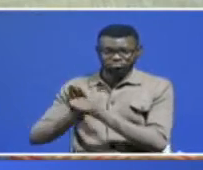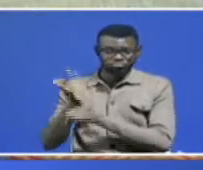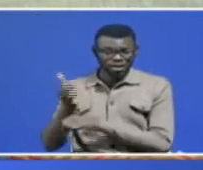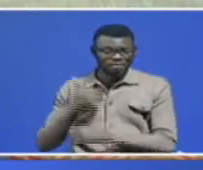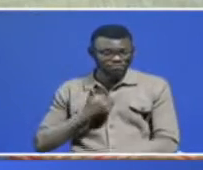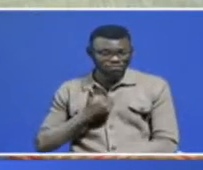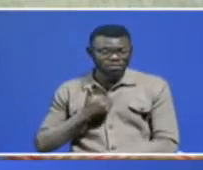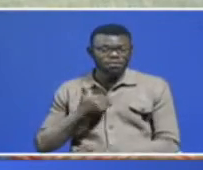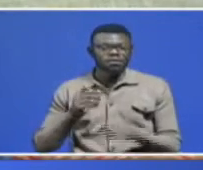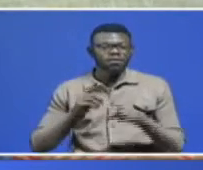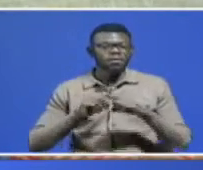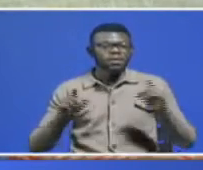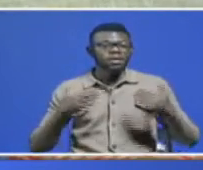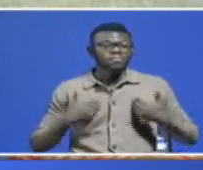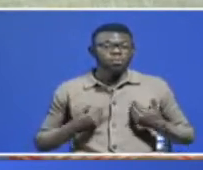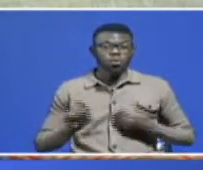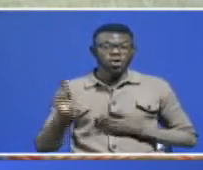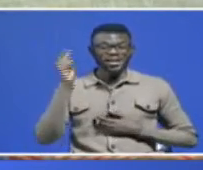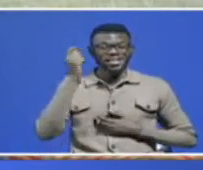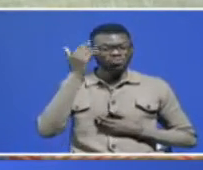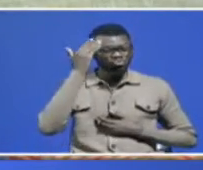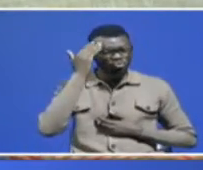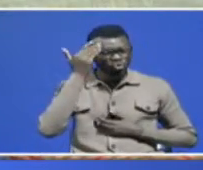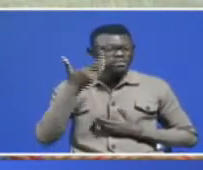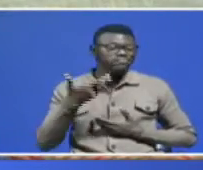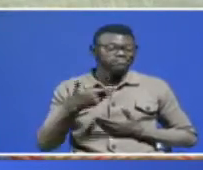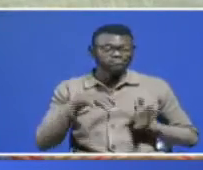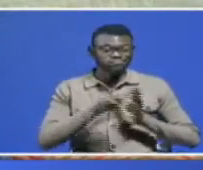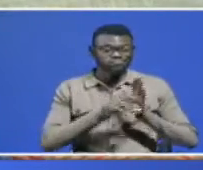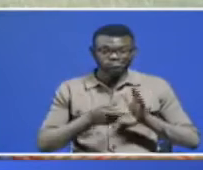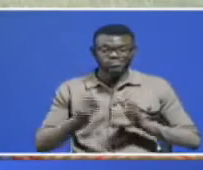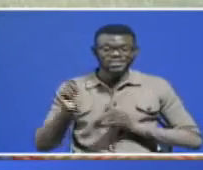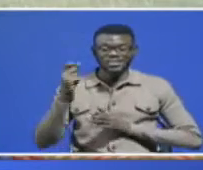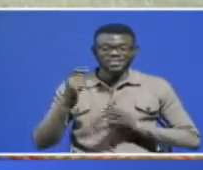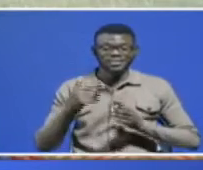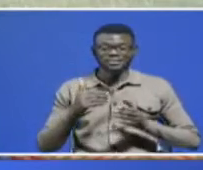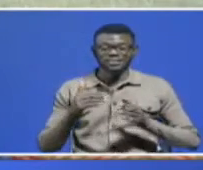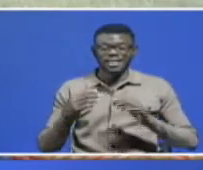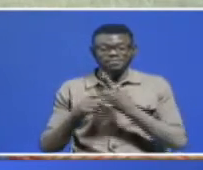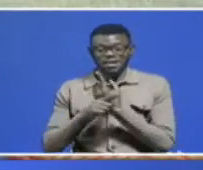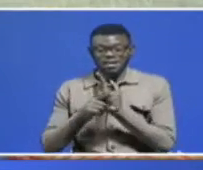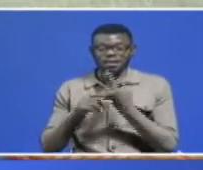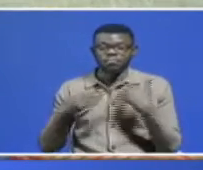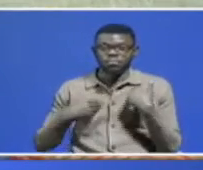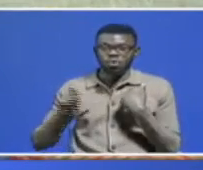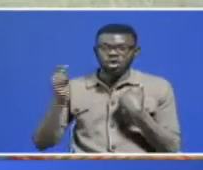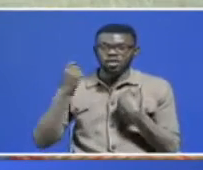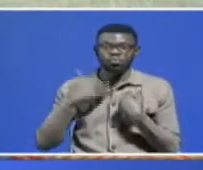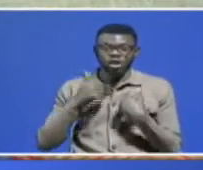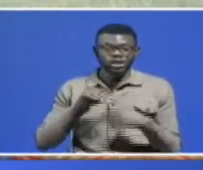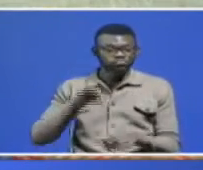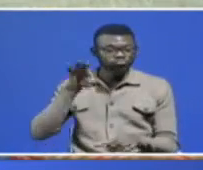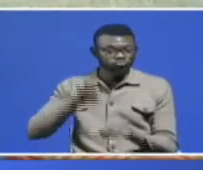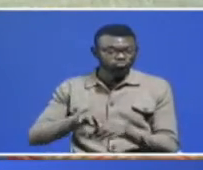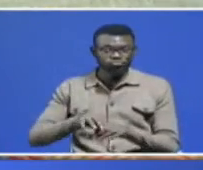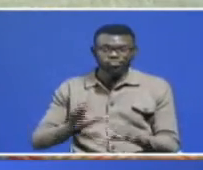of Kenya, and we have to compromise in the constitution making, the people of Kenya want to elect their president. After that, you cannot create another